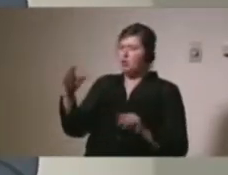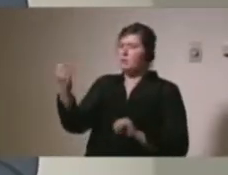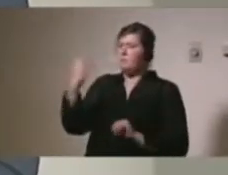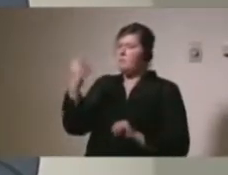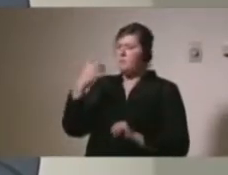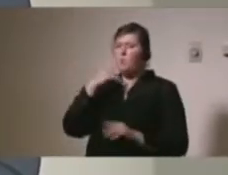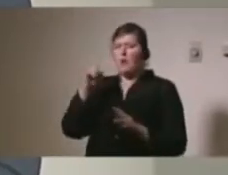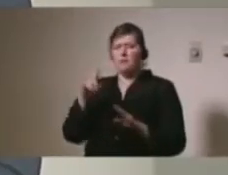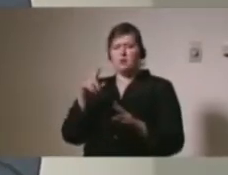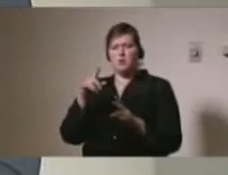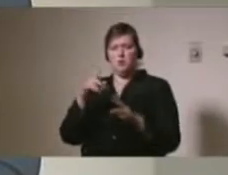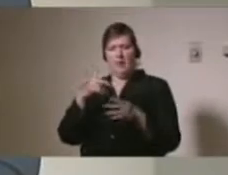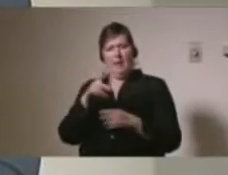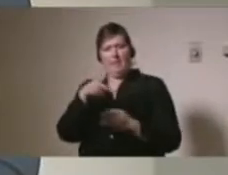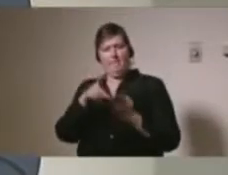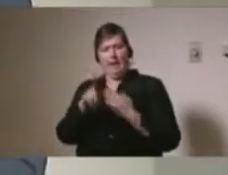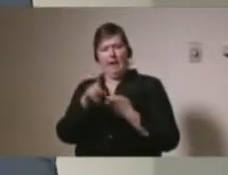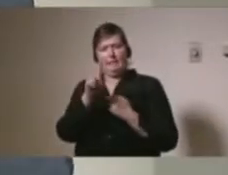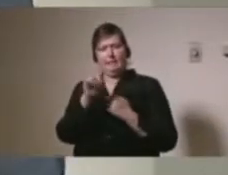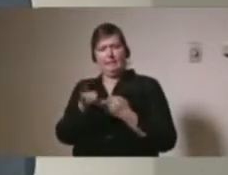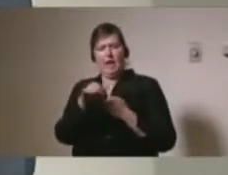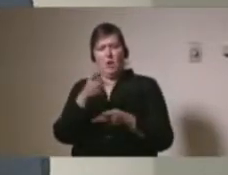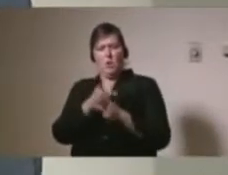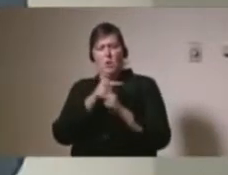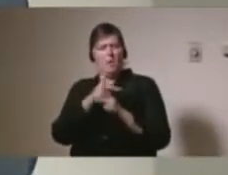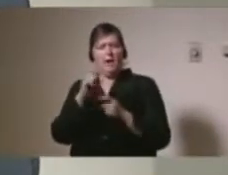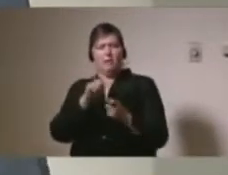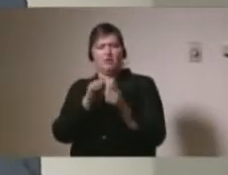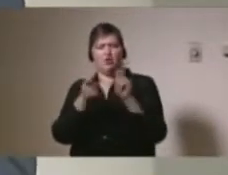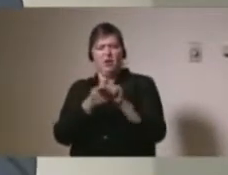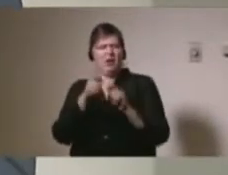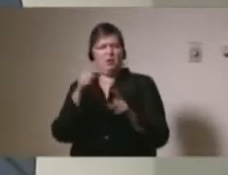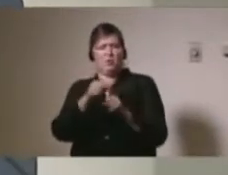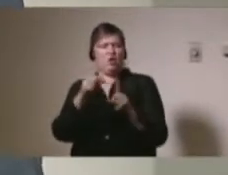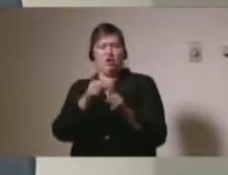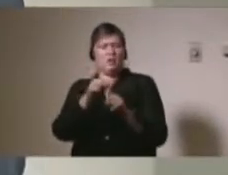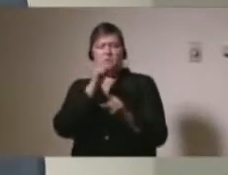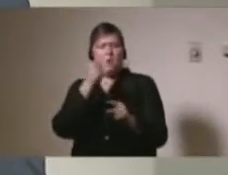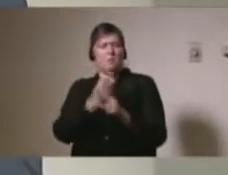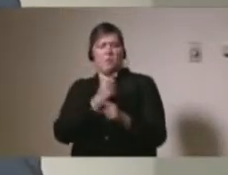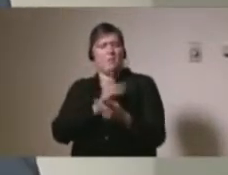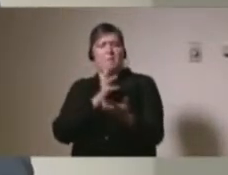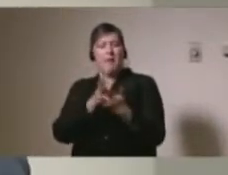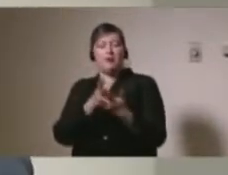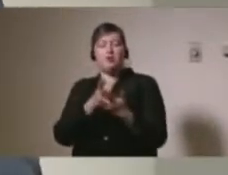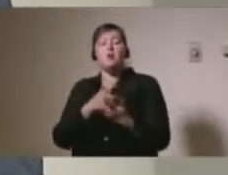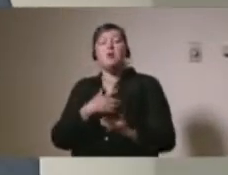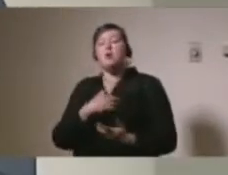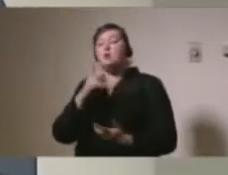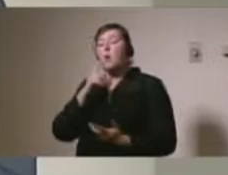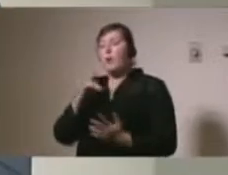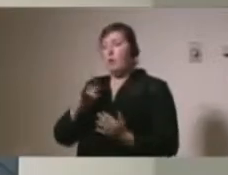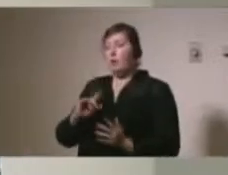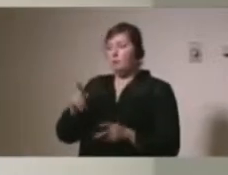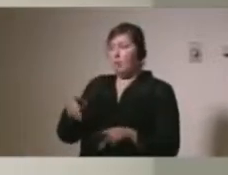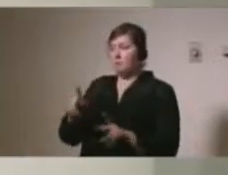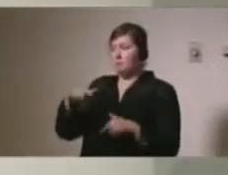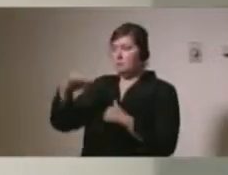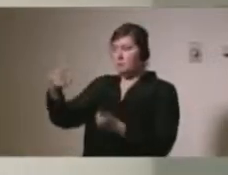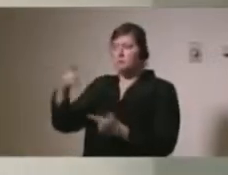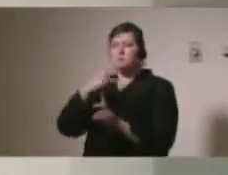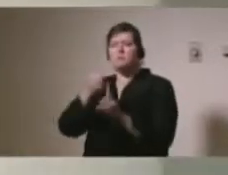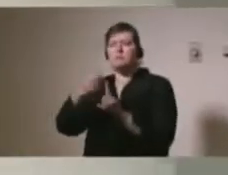explain what they are fighting and how it be important for us to be part of it. So Ken?